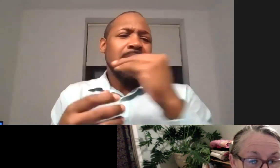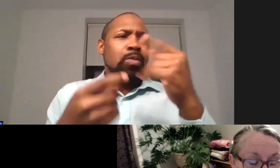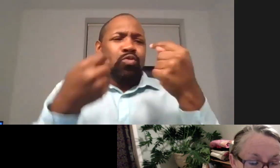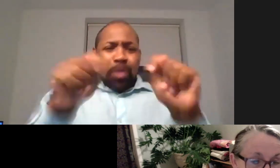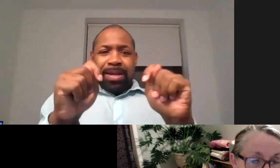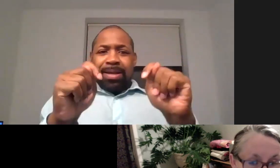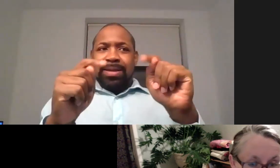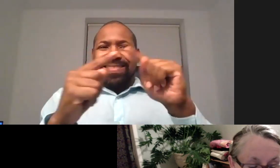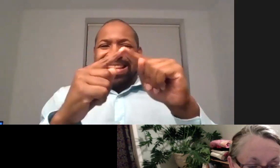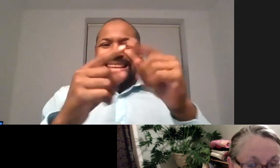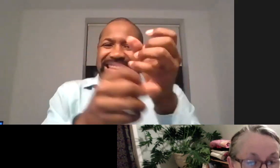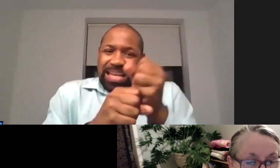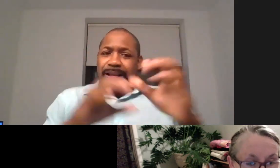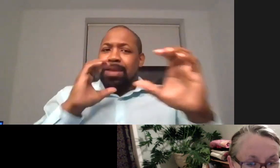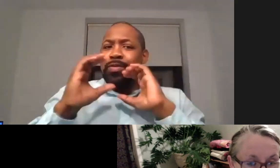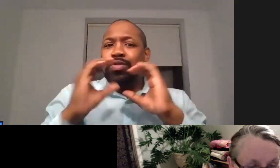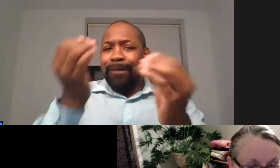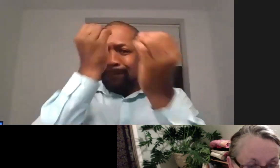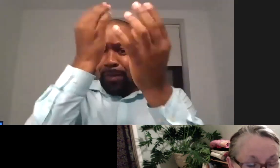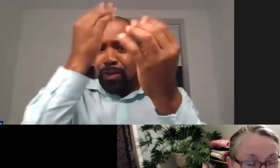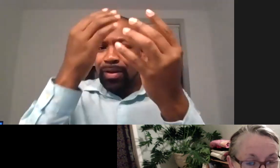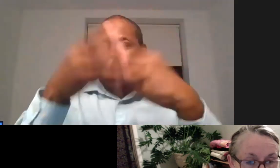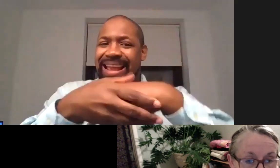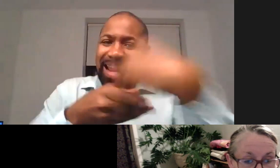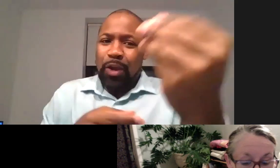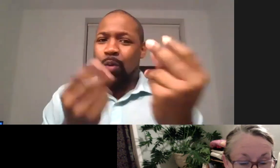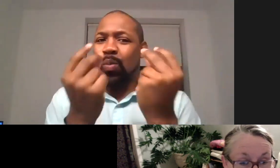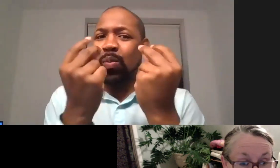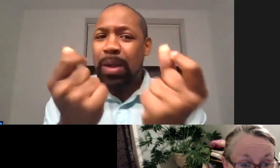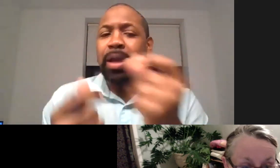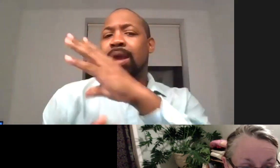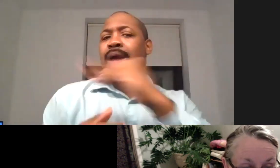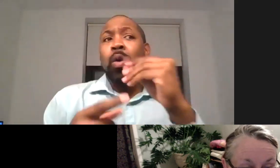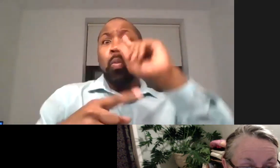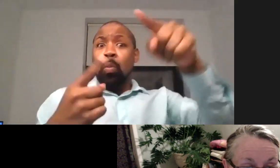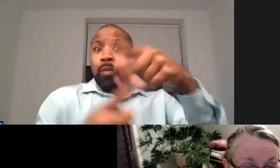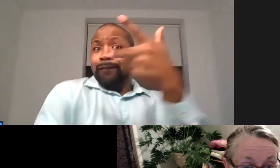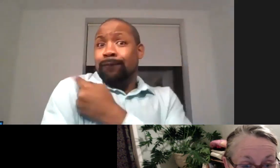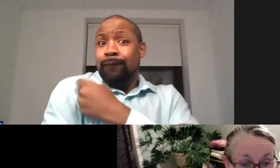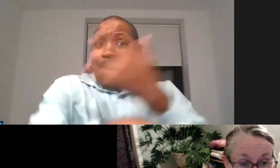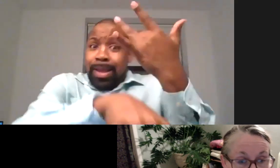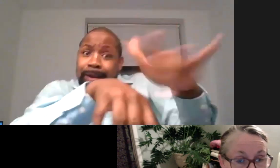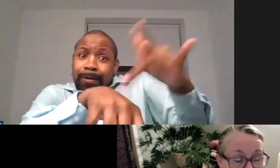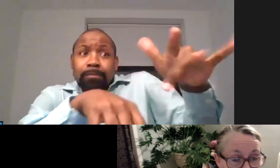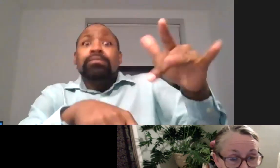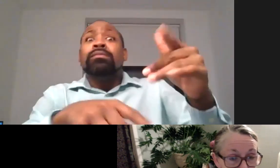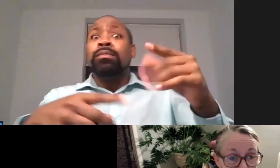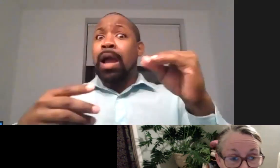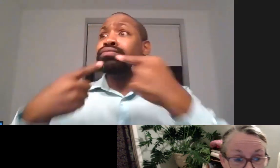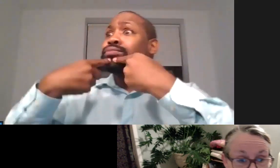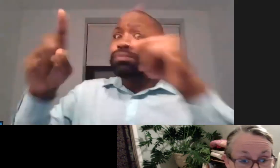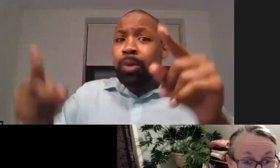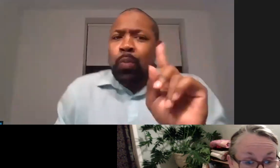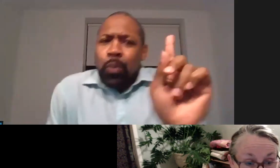with Rhode Island Department of Health and with Mike Bear, just to make sure communication is clear and rapid. As far as